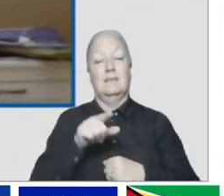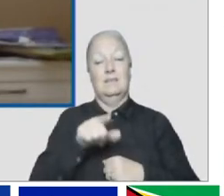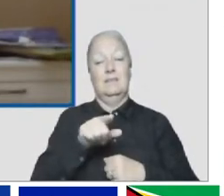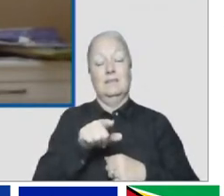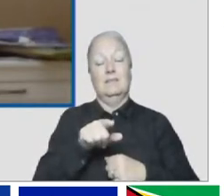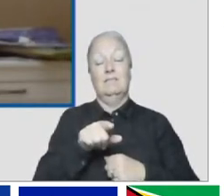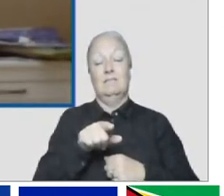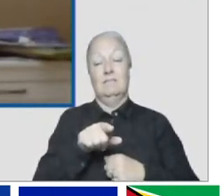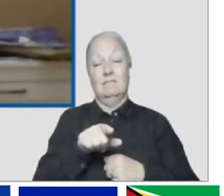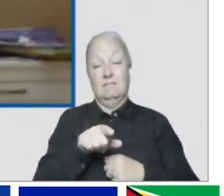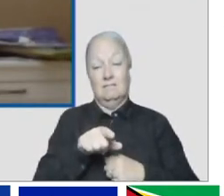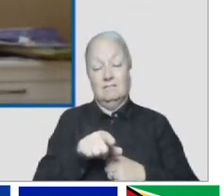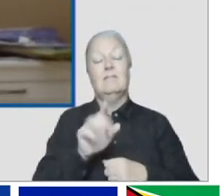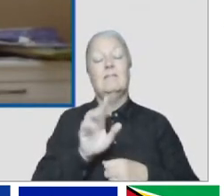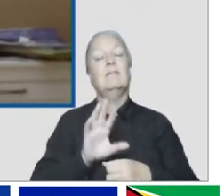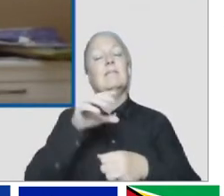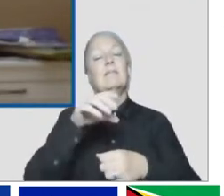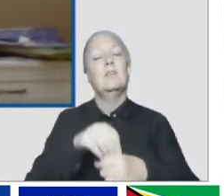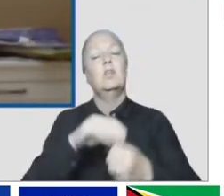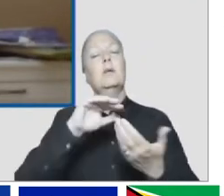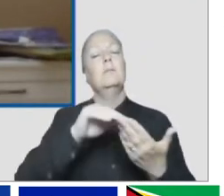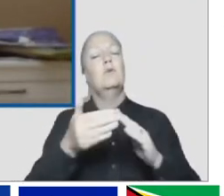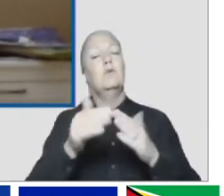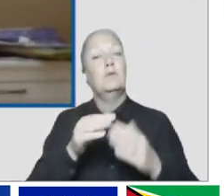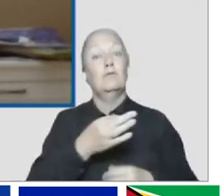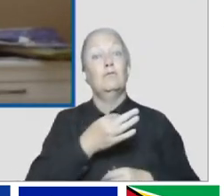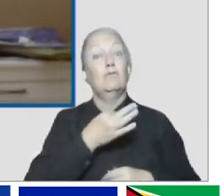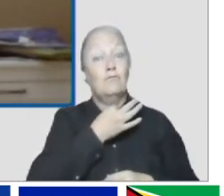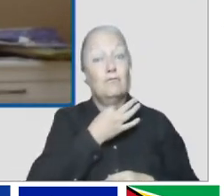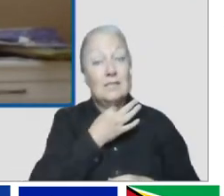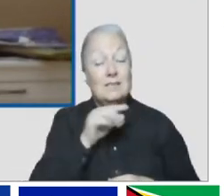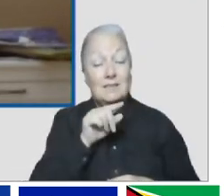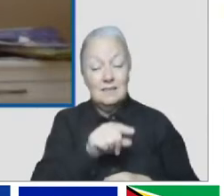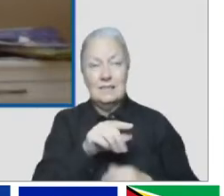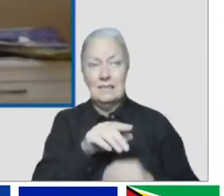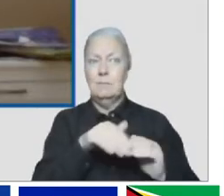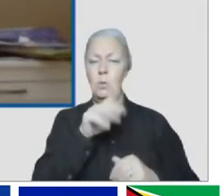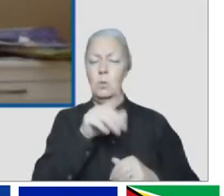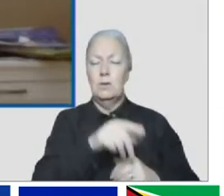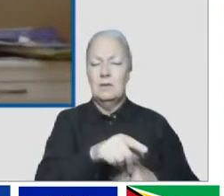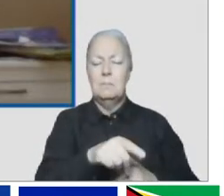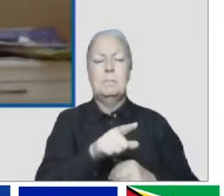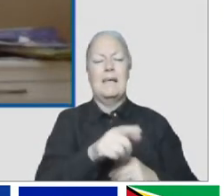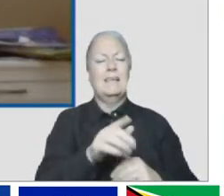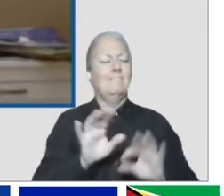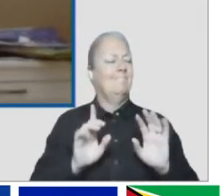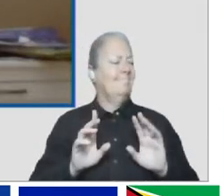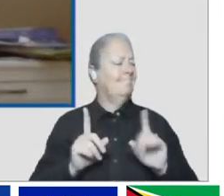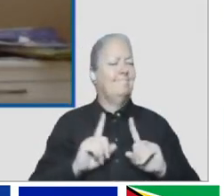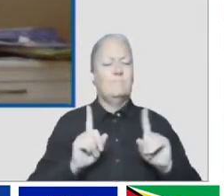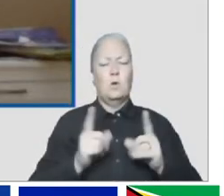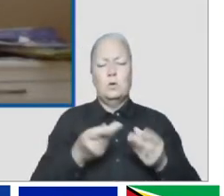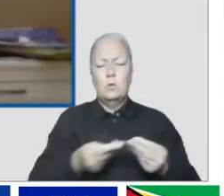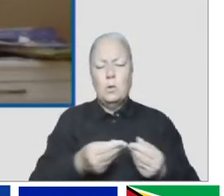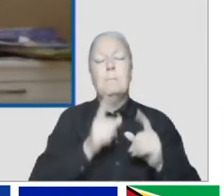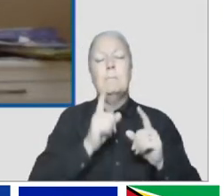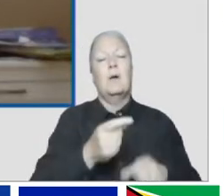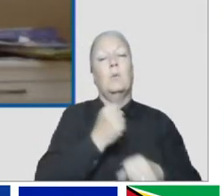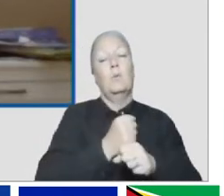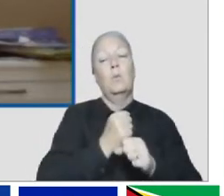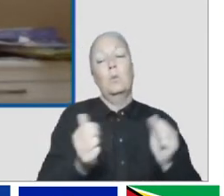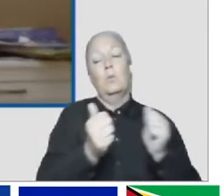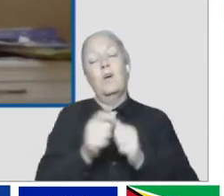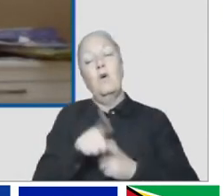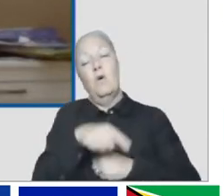most at risk, but they don't have the solutions for everything. They need to work with others, that it is essential that